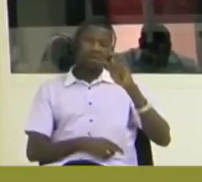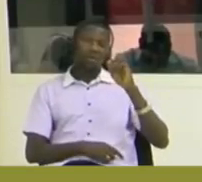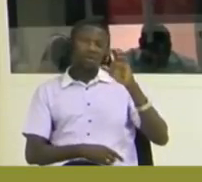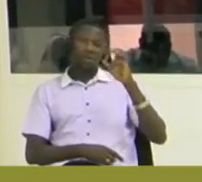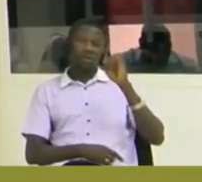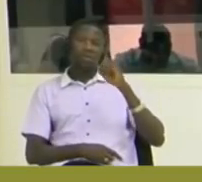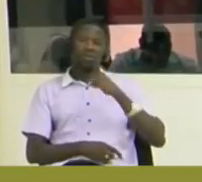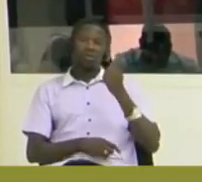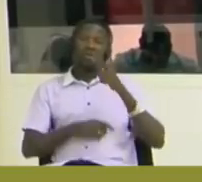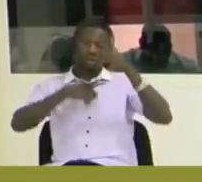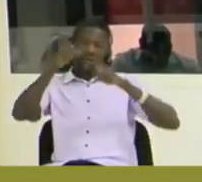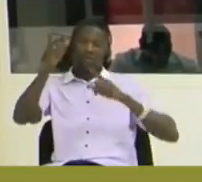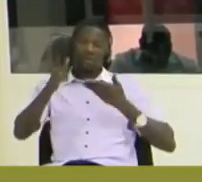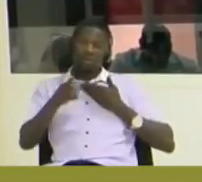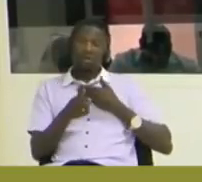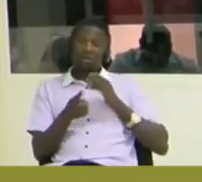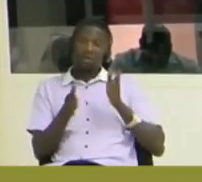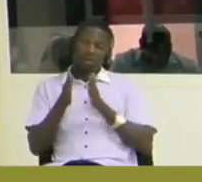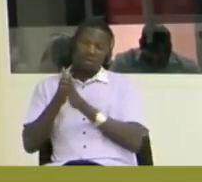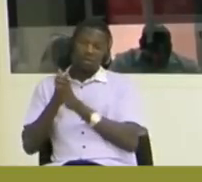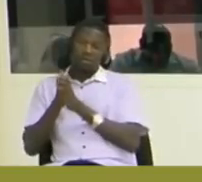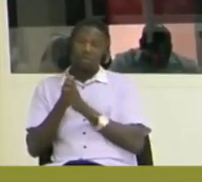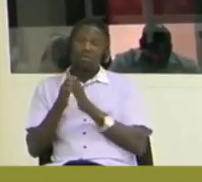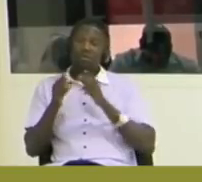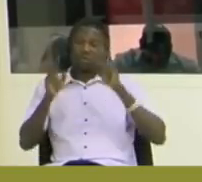held at the time. He was getting closer to Jame.